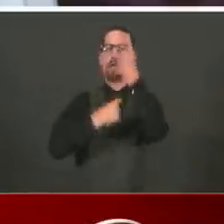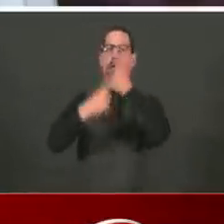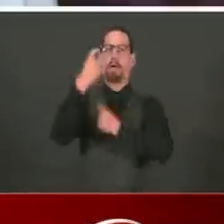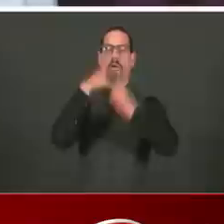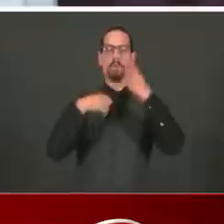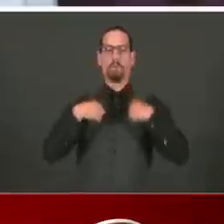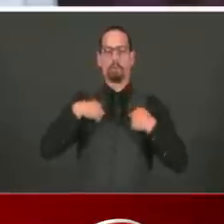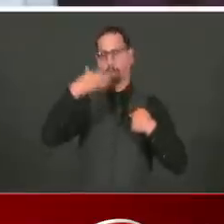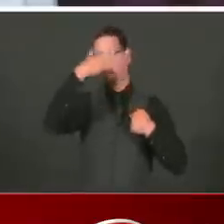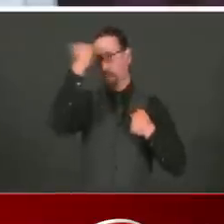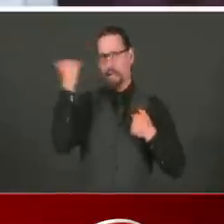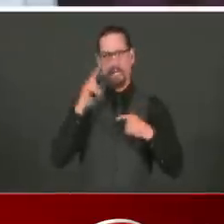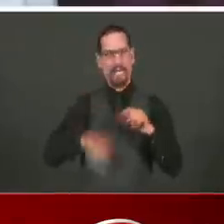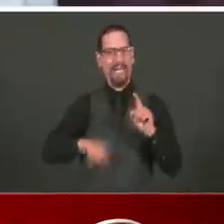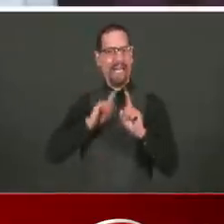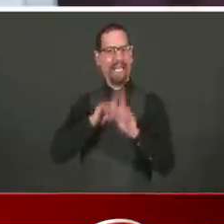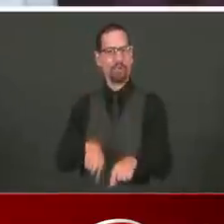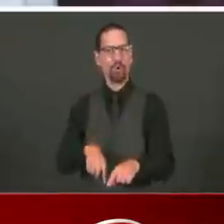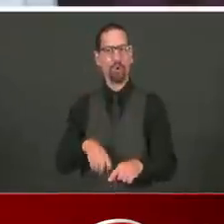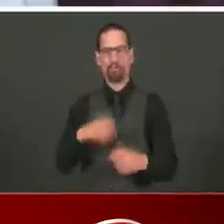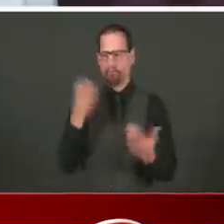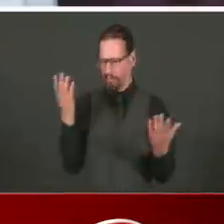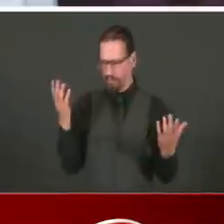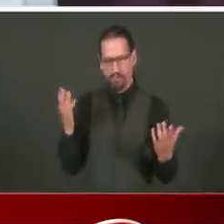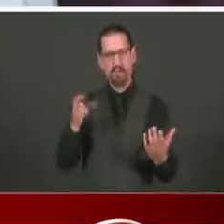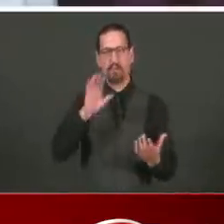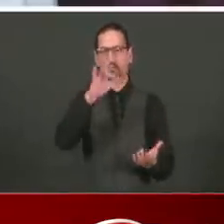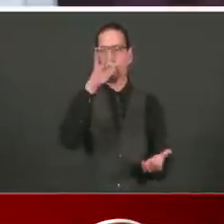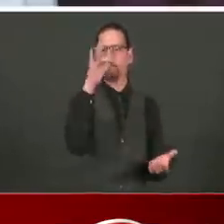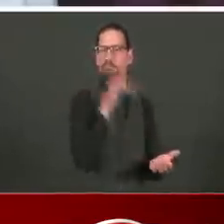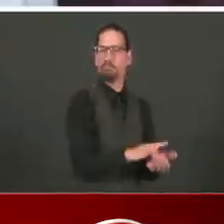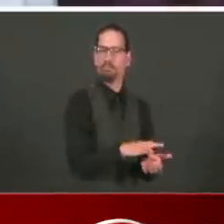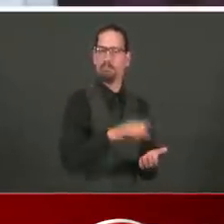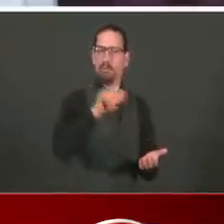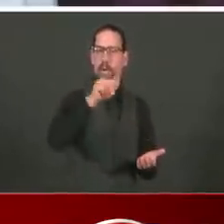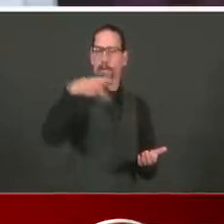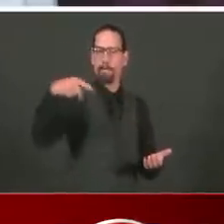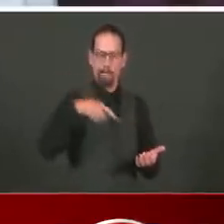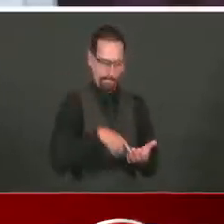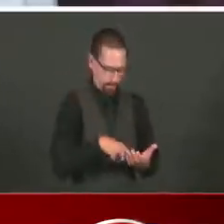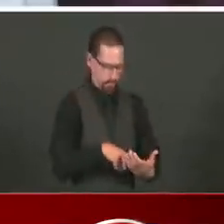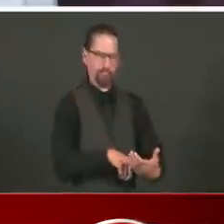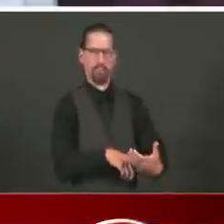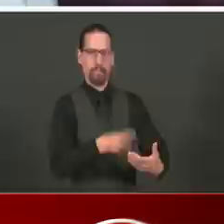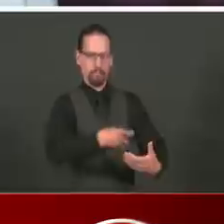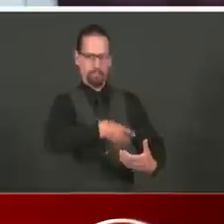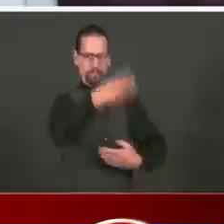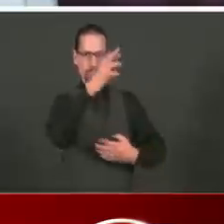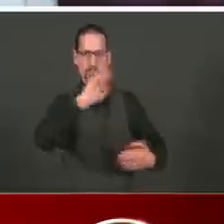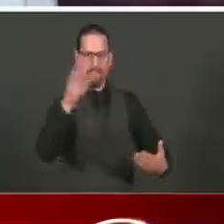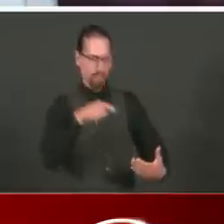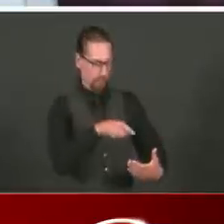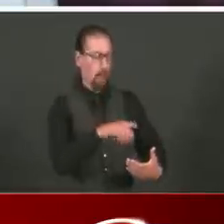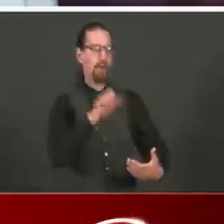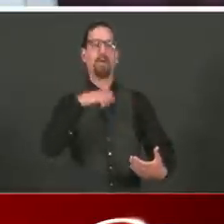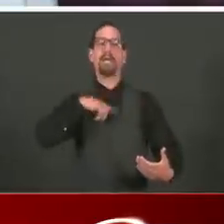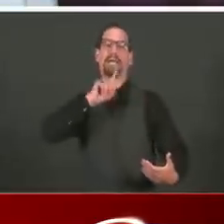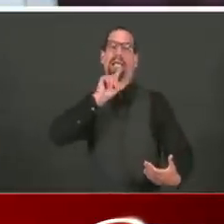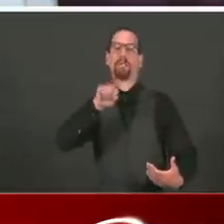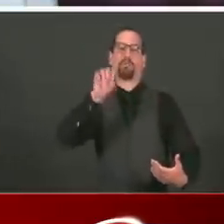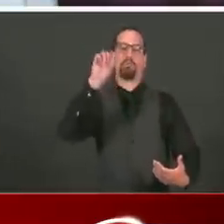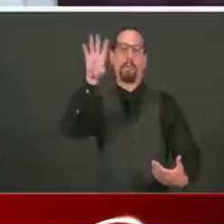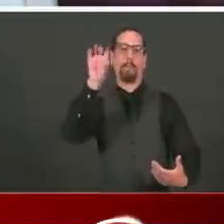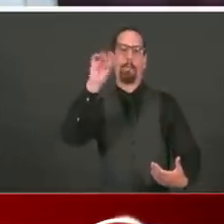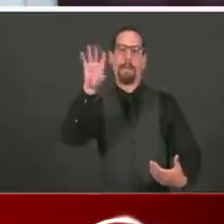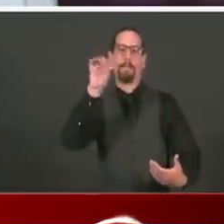you don't, it'll take us days to do that work, which means you and everyone you've been in contact with is going to be in quarantine